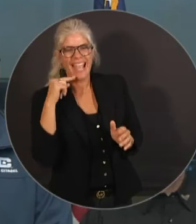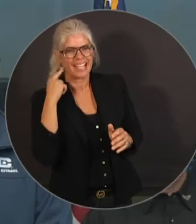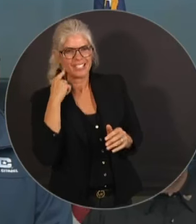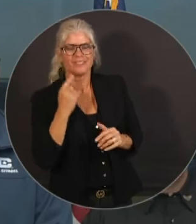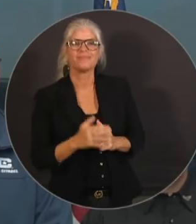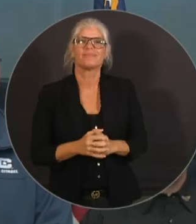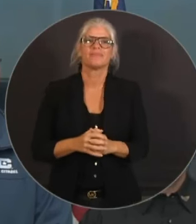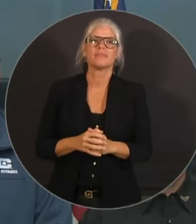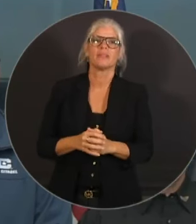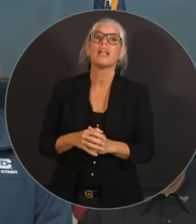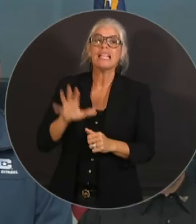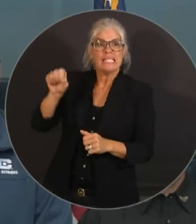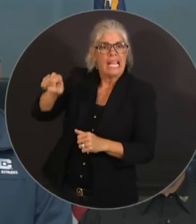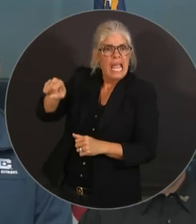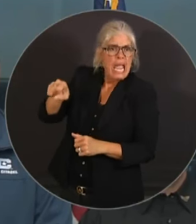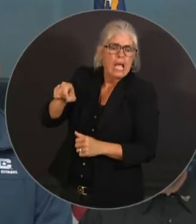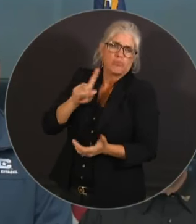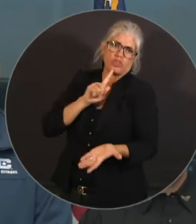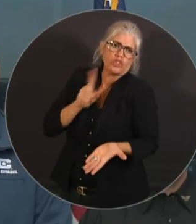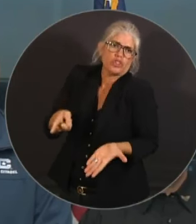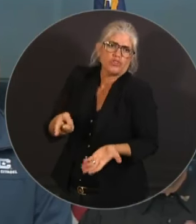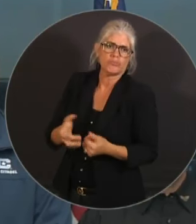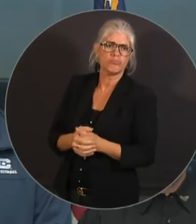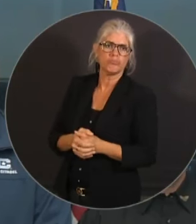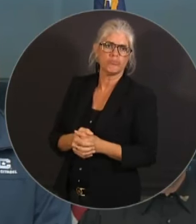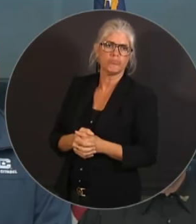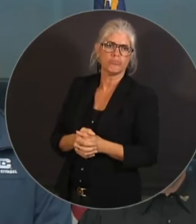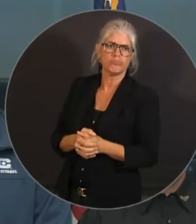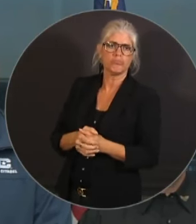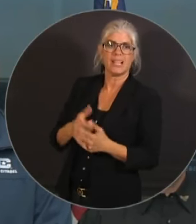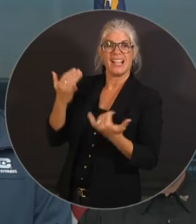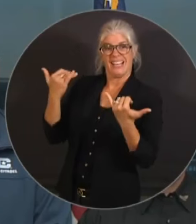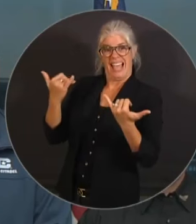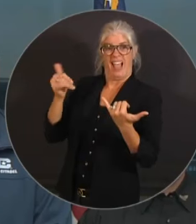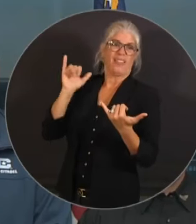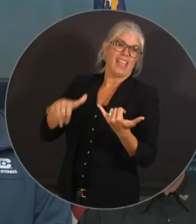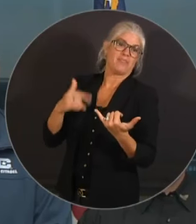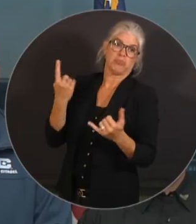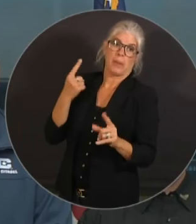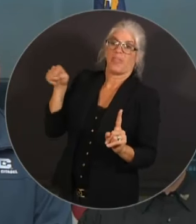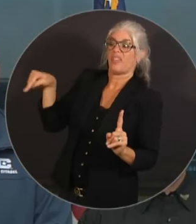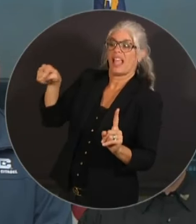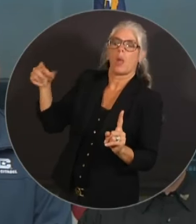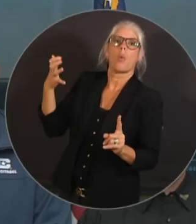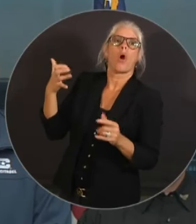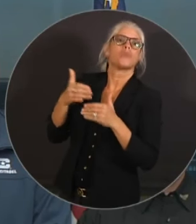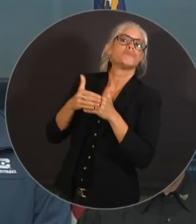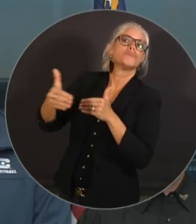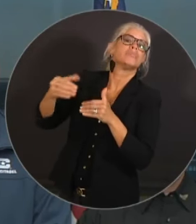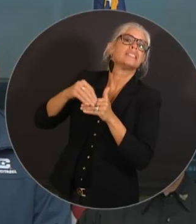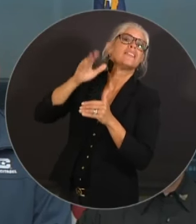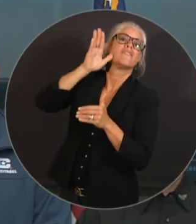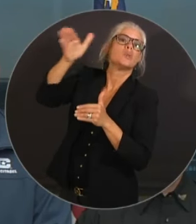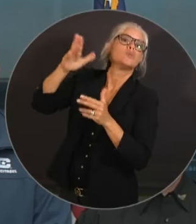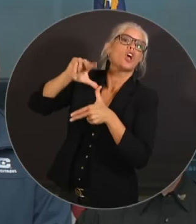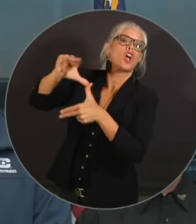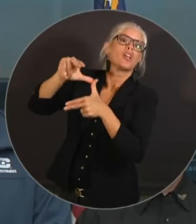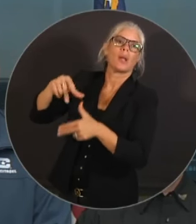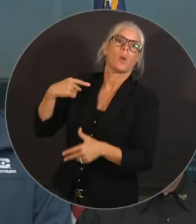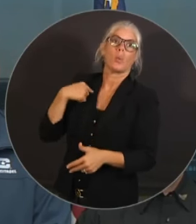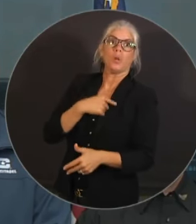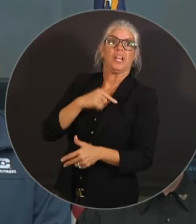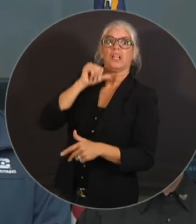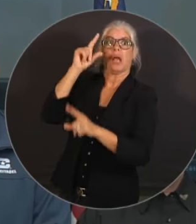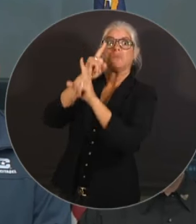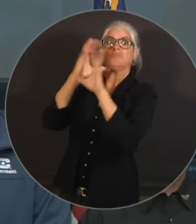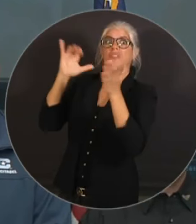also understand that just right now, that would be something that maybe they would do in a future hurricane season. We're not anticipating that they